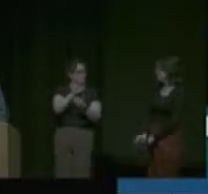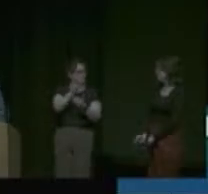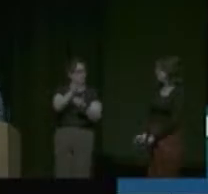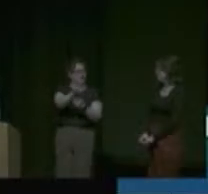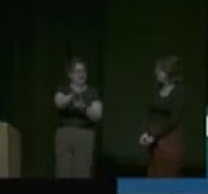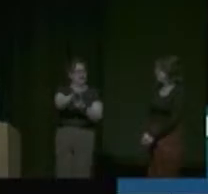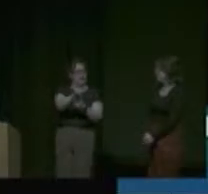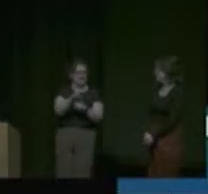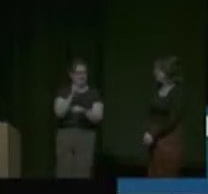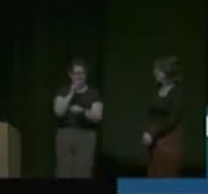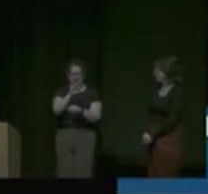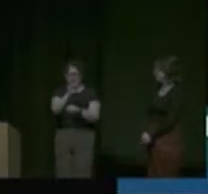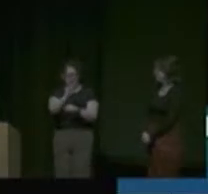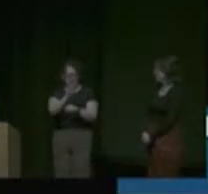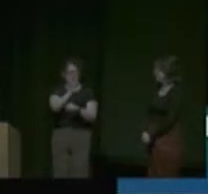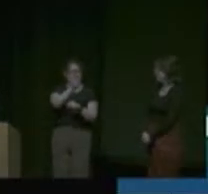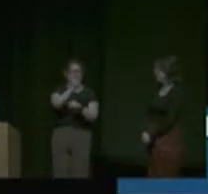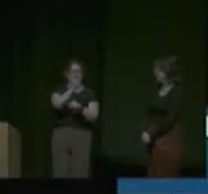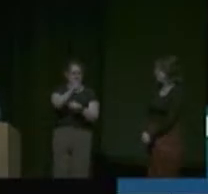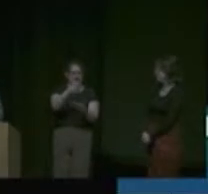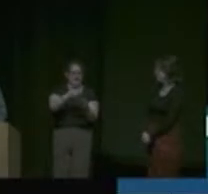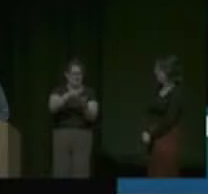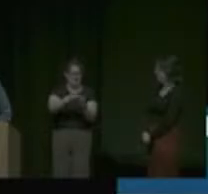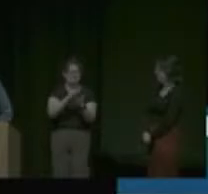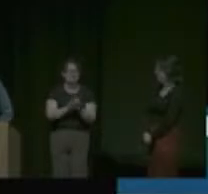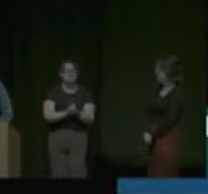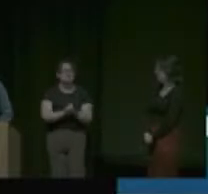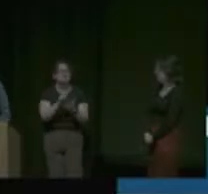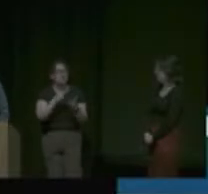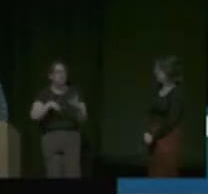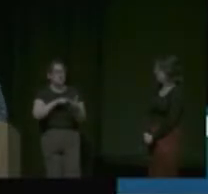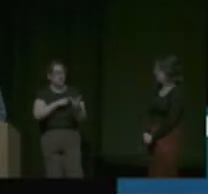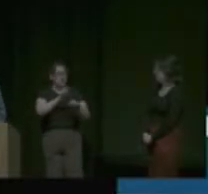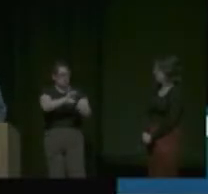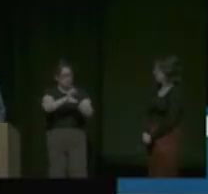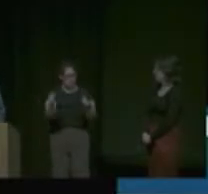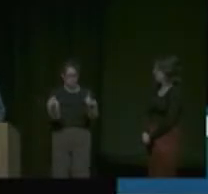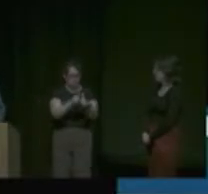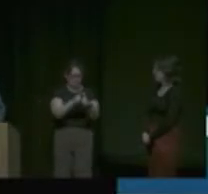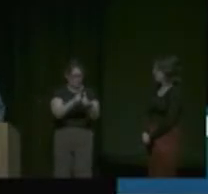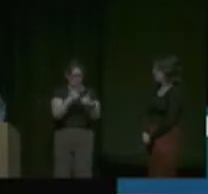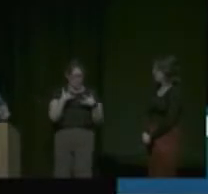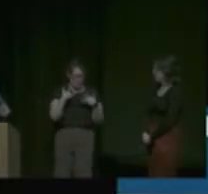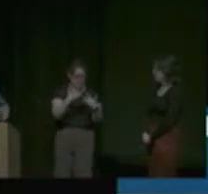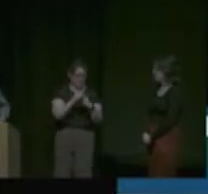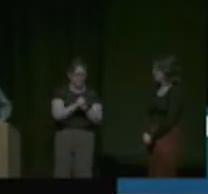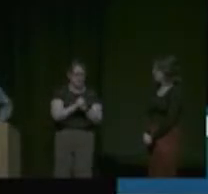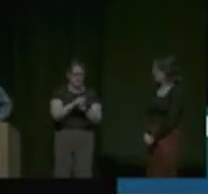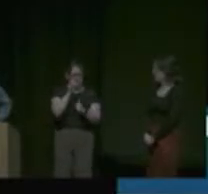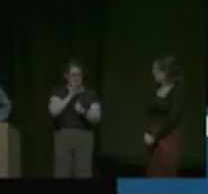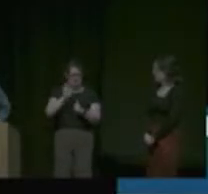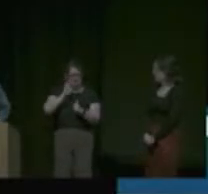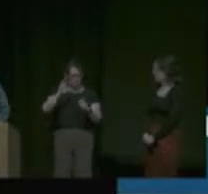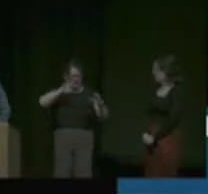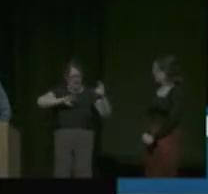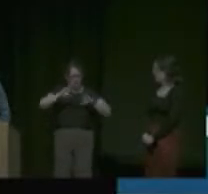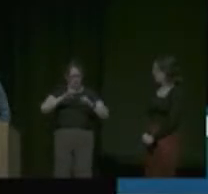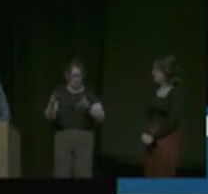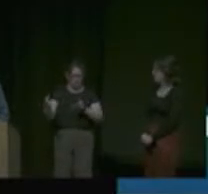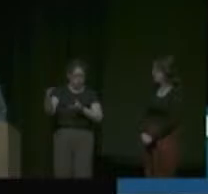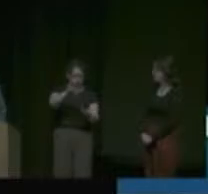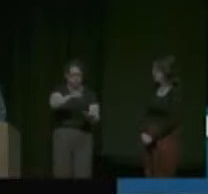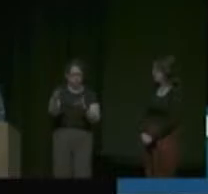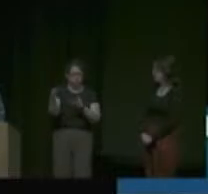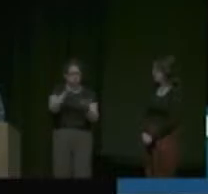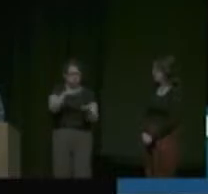sites around the country. So we performed the work at the first one. It was an old chemical dumping site where